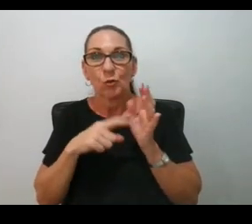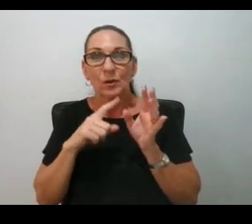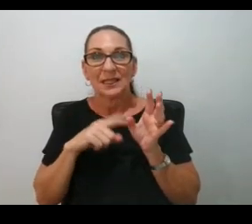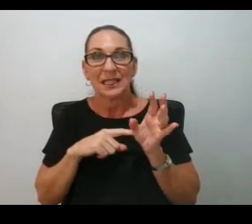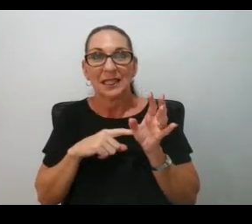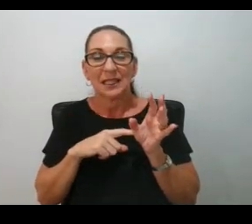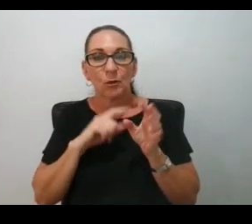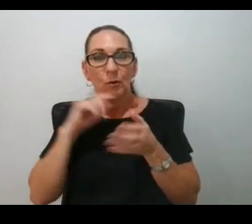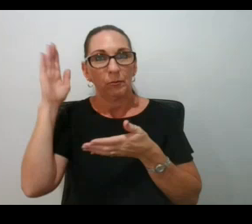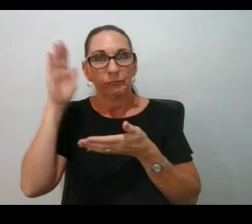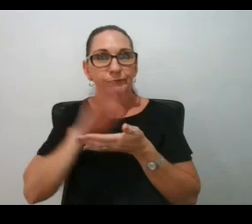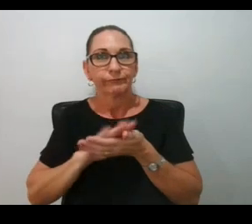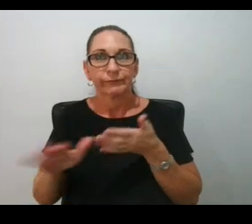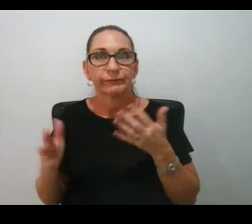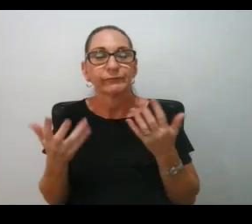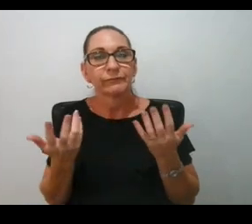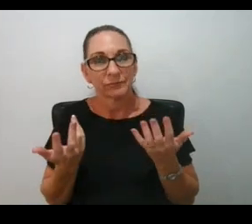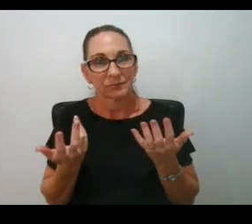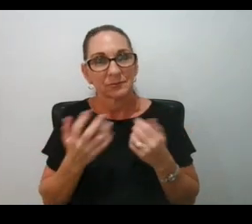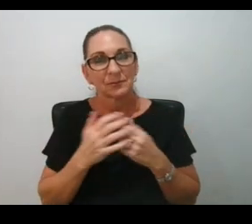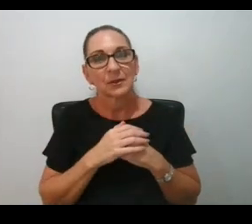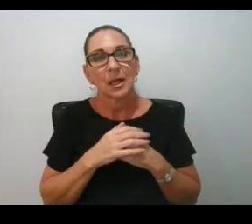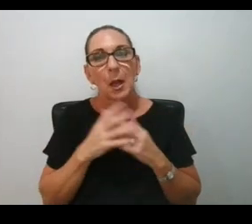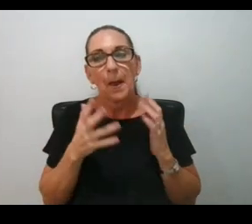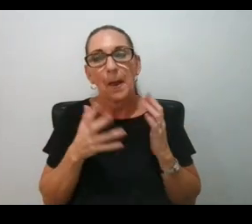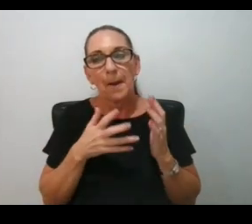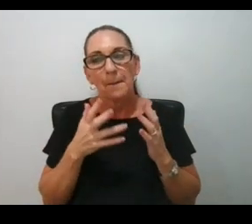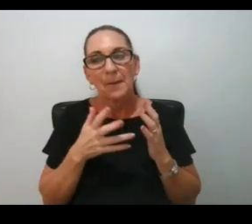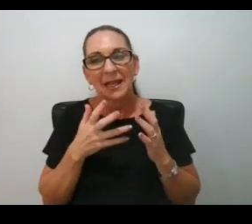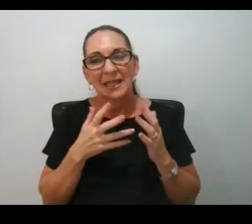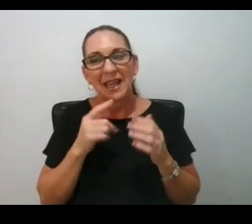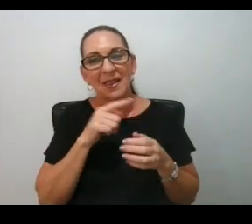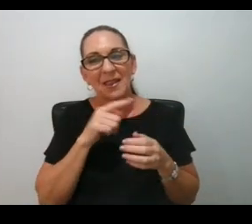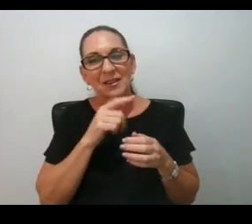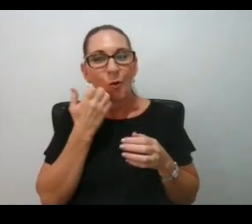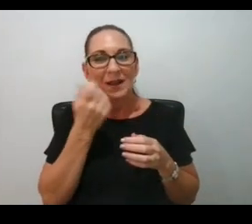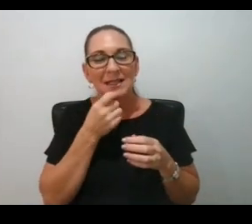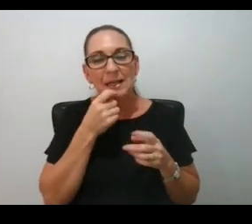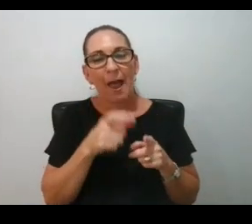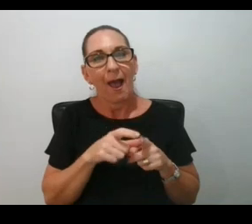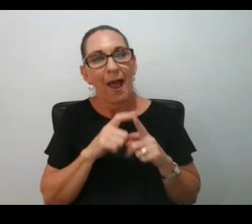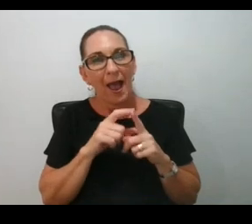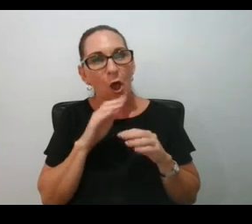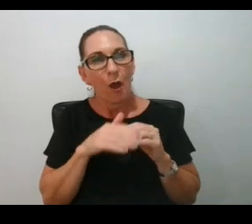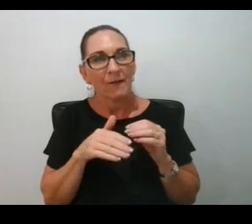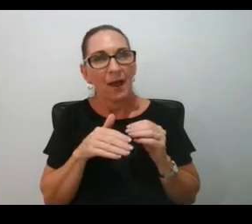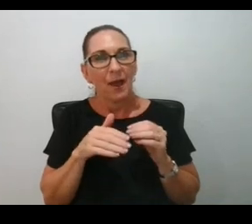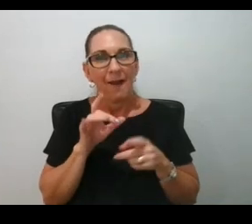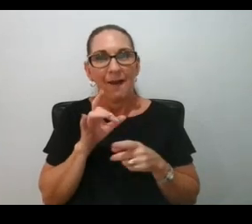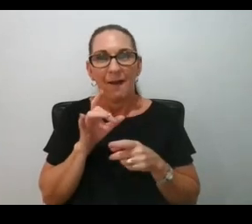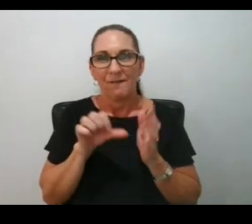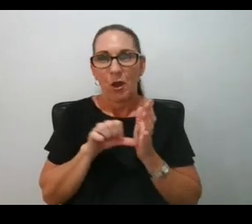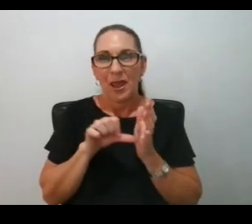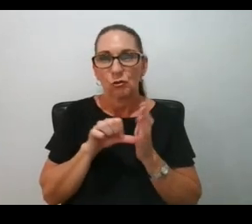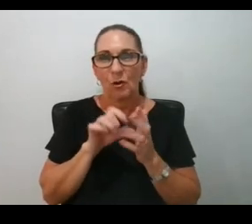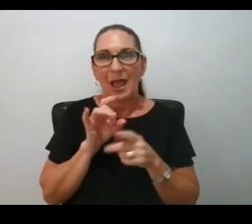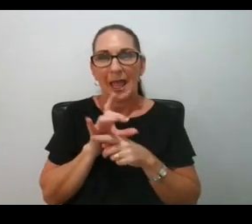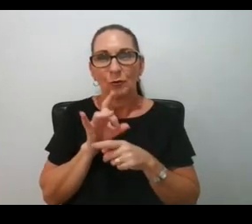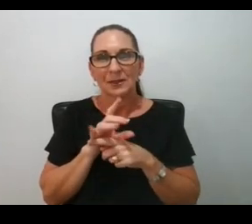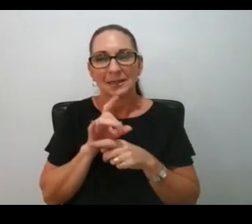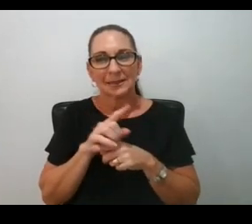quickly. So you kind of, this is always the hard bit, and financial counsellors online would understand this